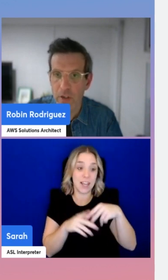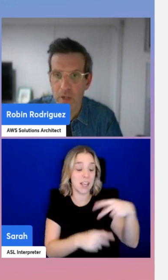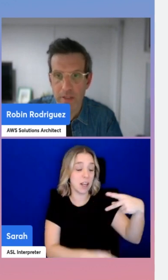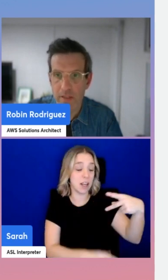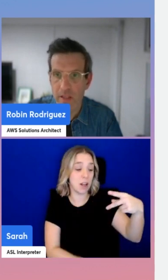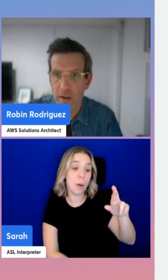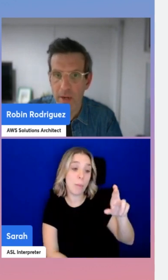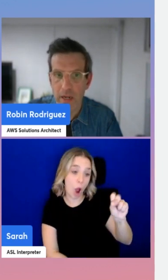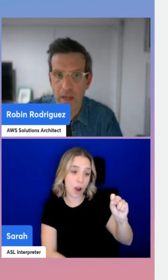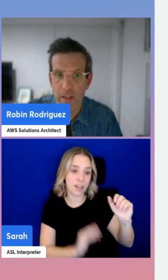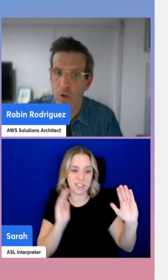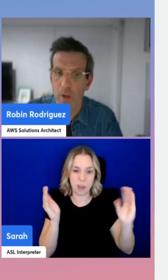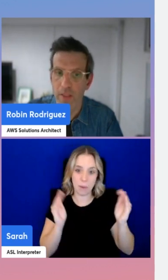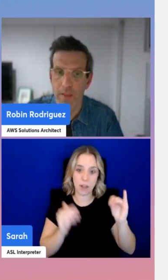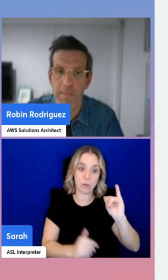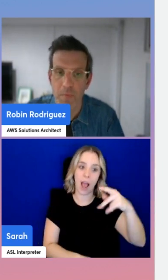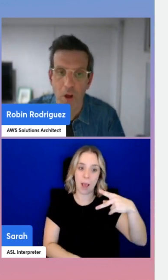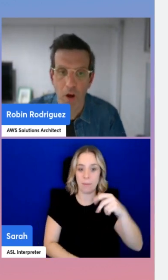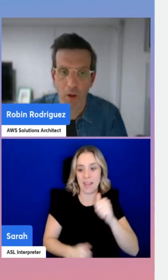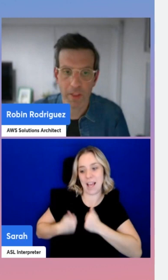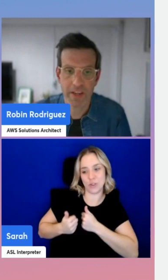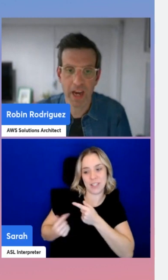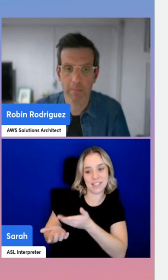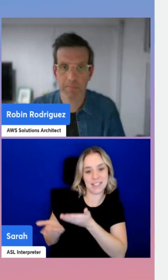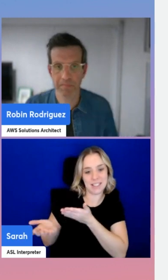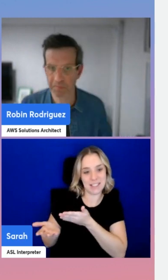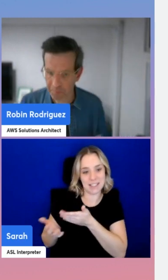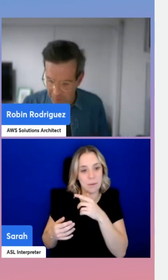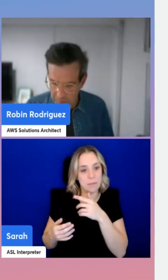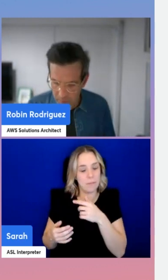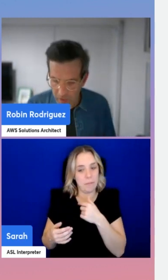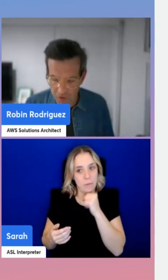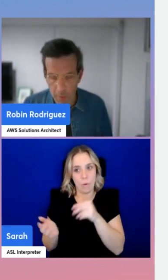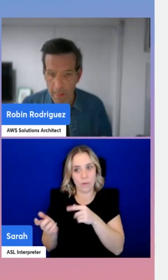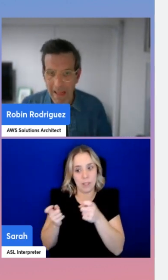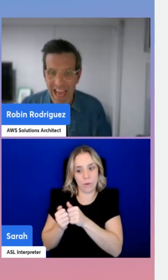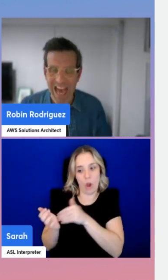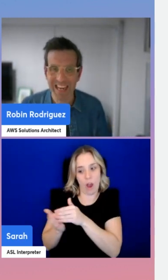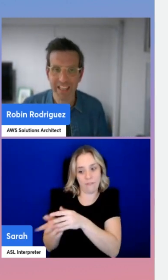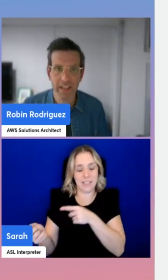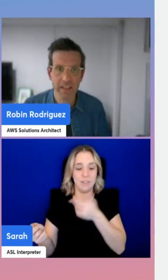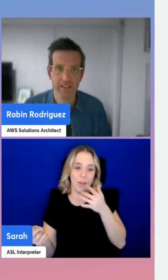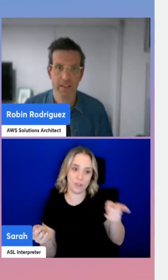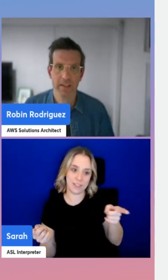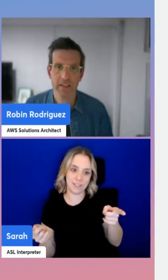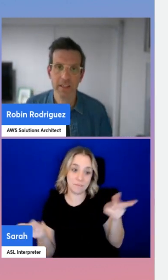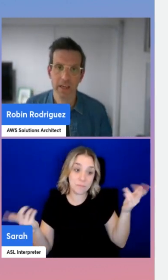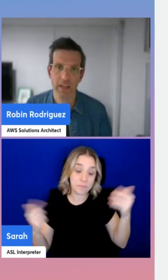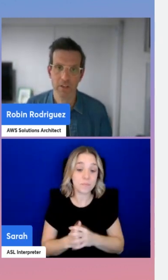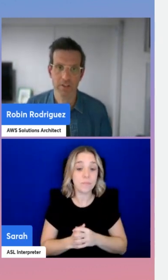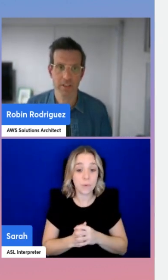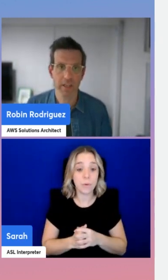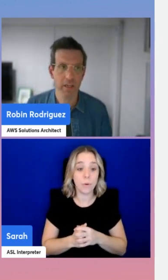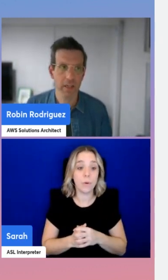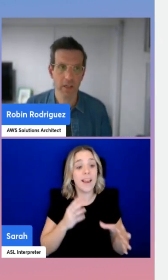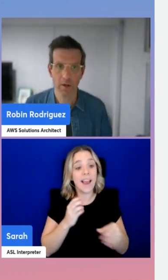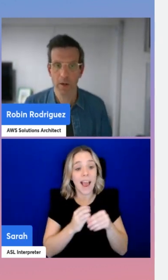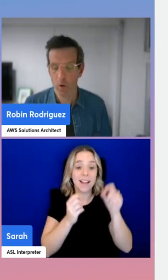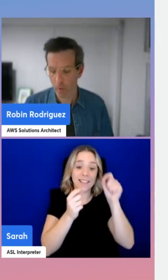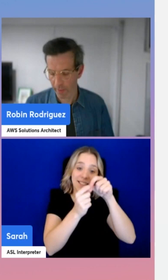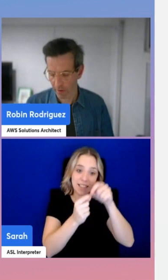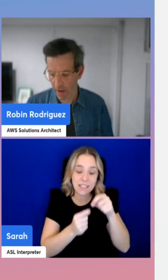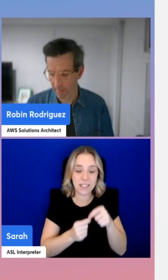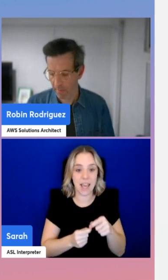IP addresses that I may not deal with all the time. So adding these details in